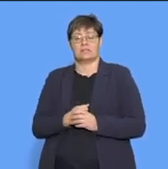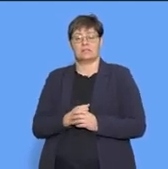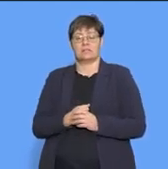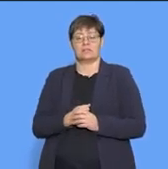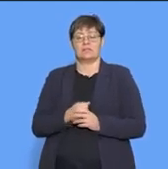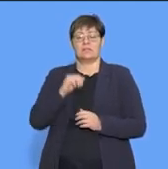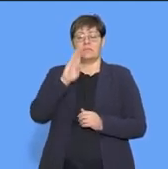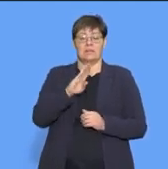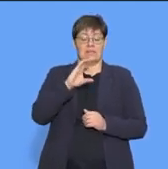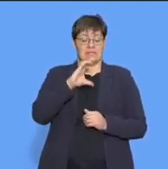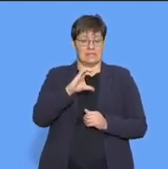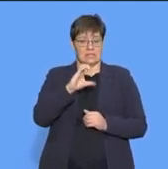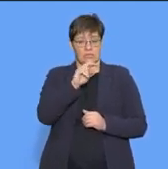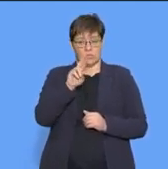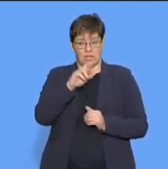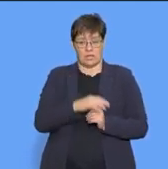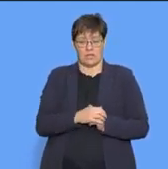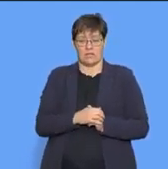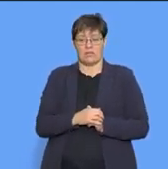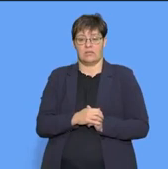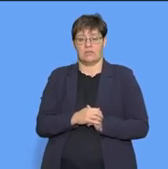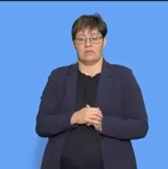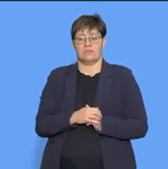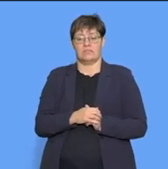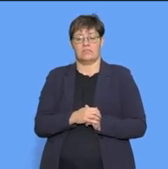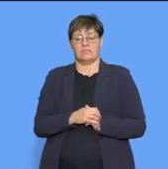plus BC squared,